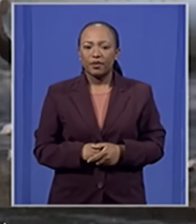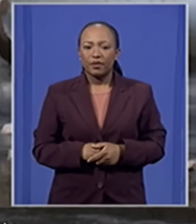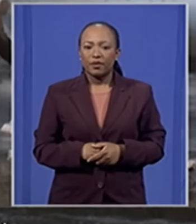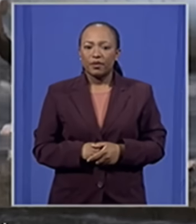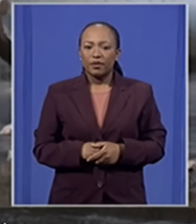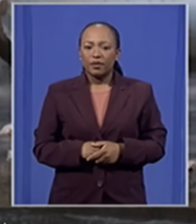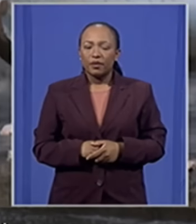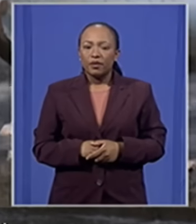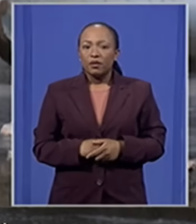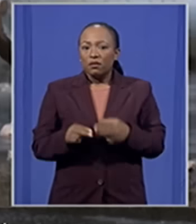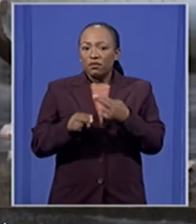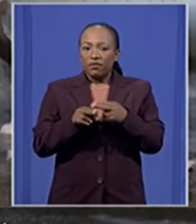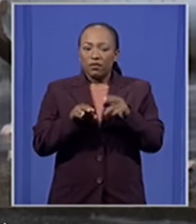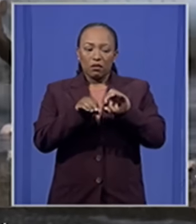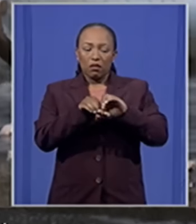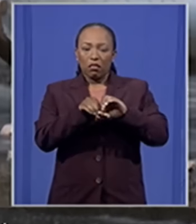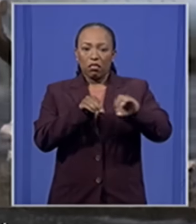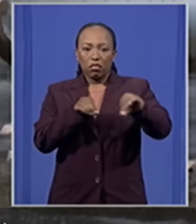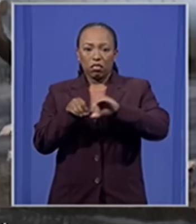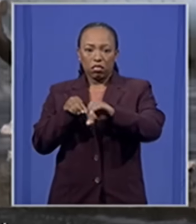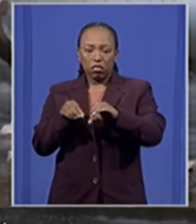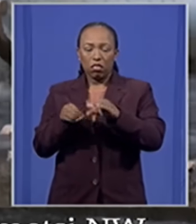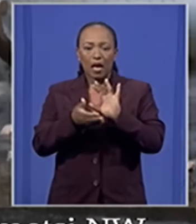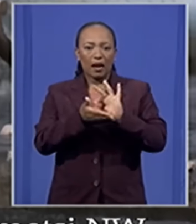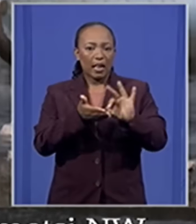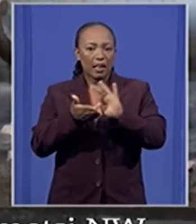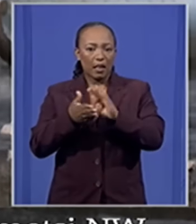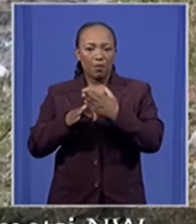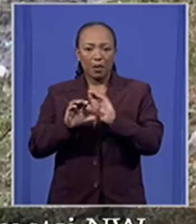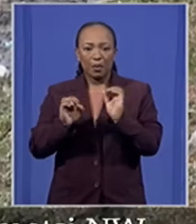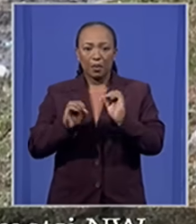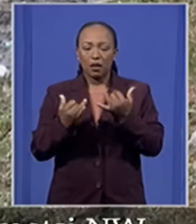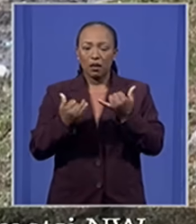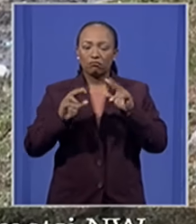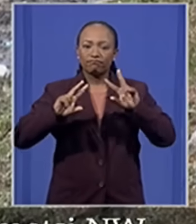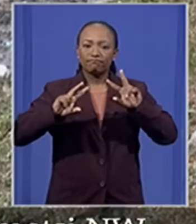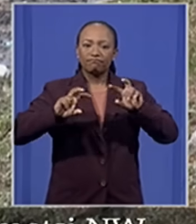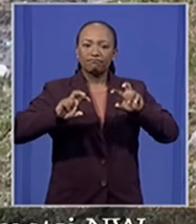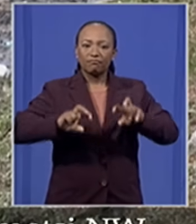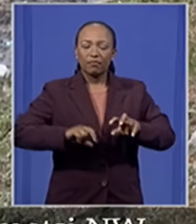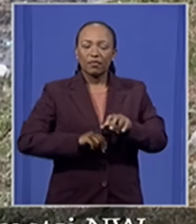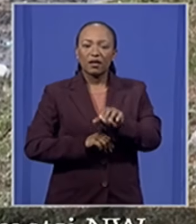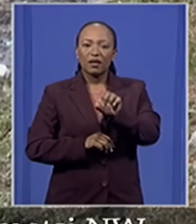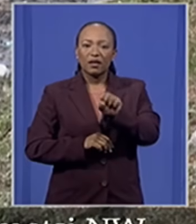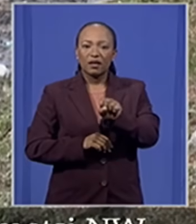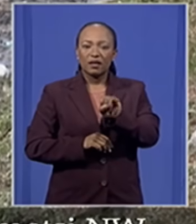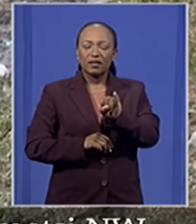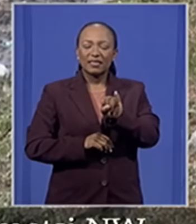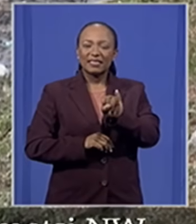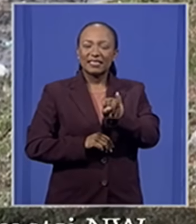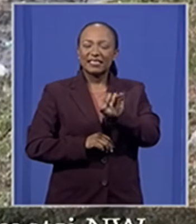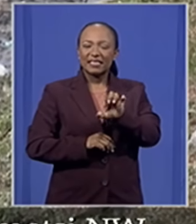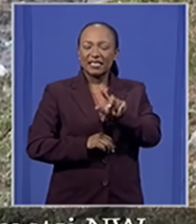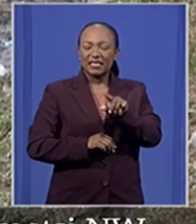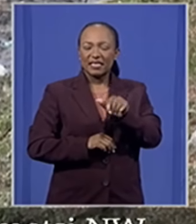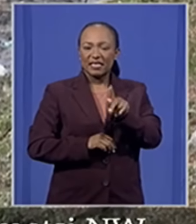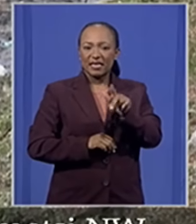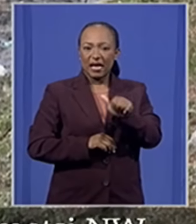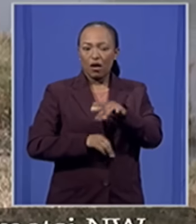a kgeleloleswe go mo dipatlisisong mo masepaleng wa Sedika wa Ngaka Modiri Molema ka ntlha ya dipego